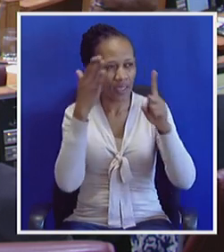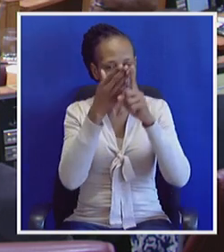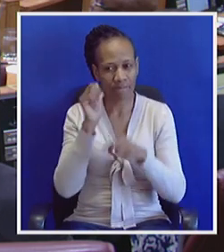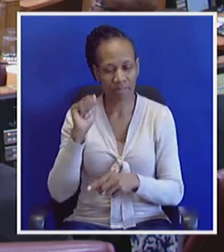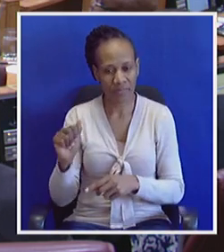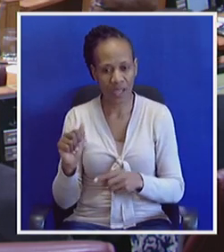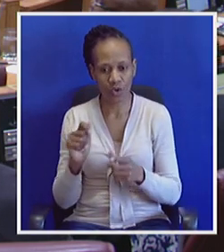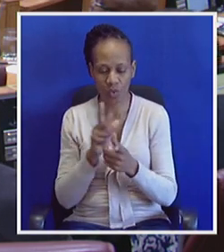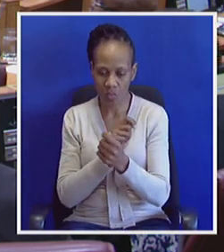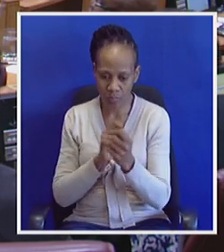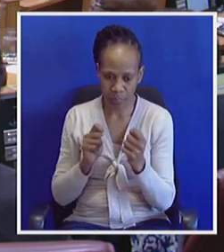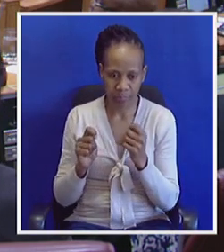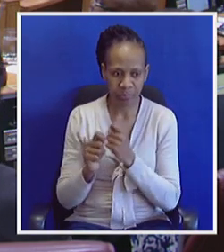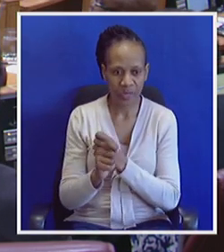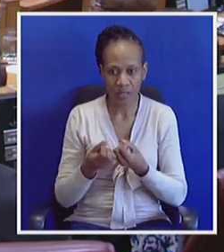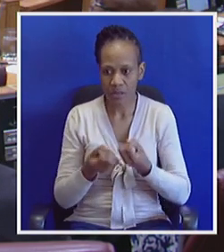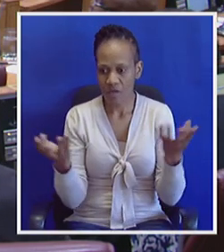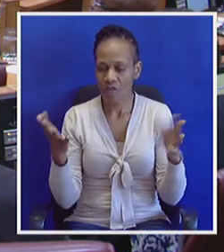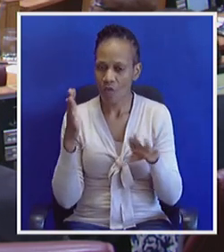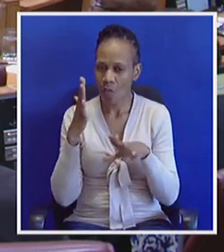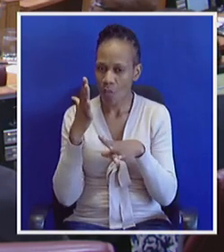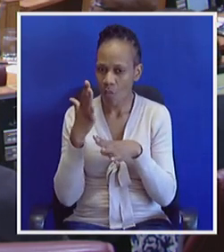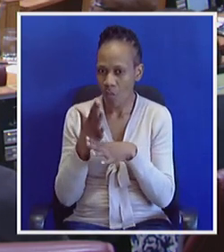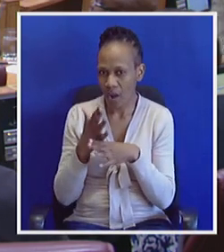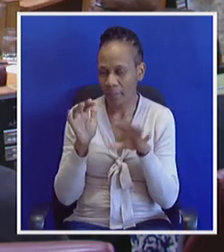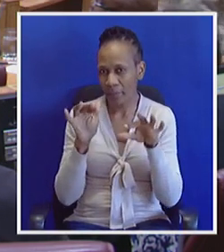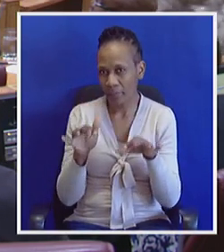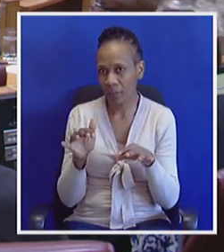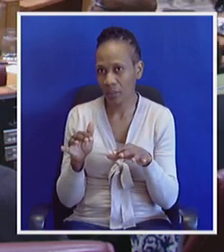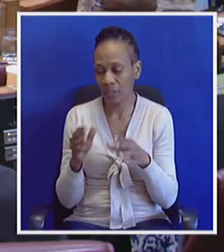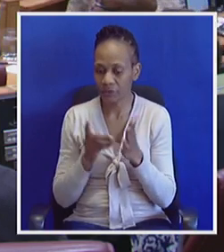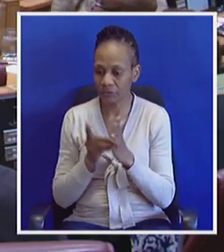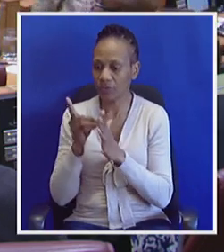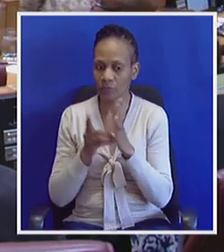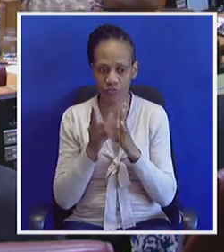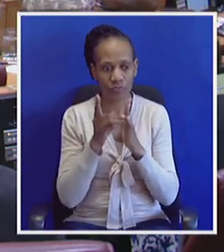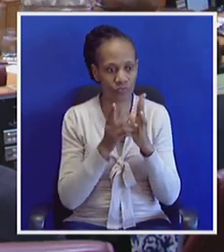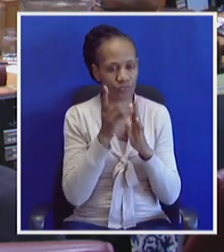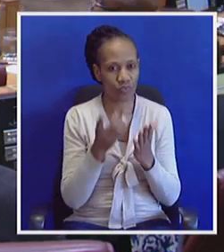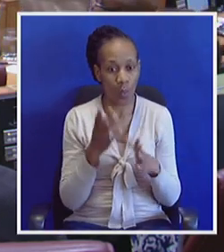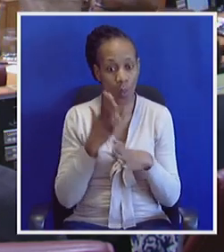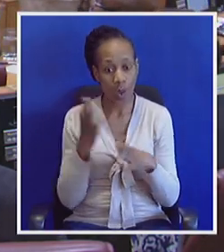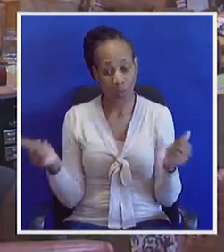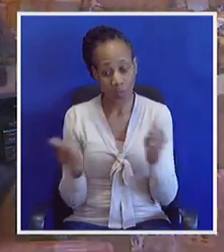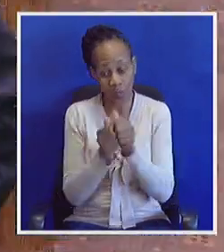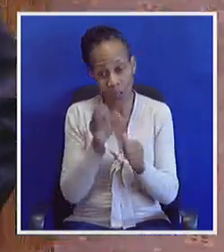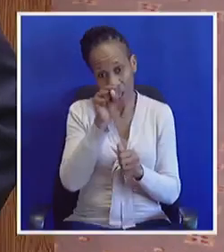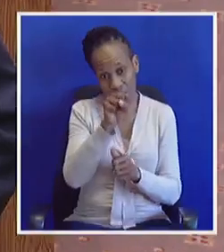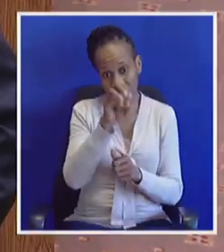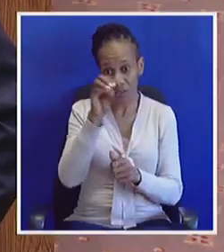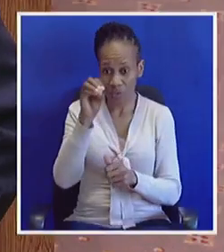and trajectory of economic development and growth, using our OEs